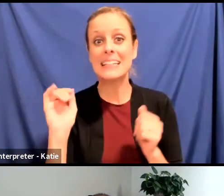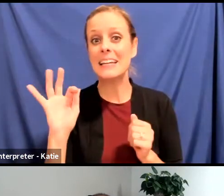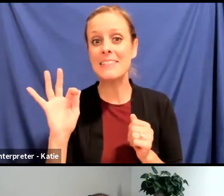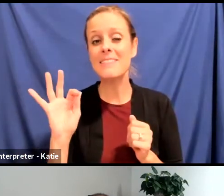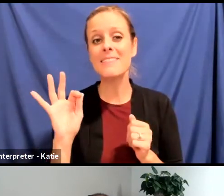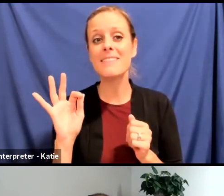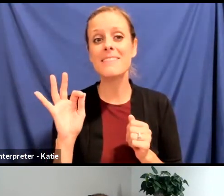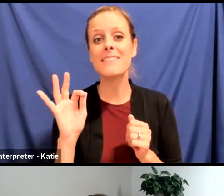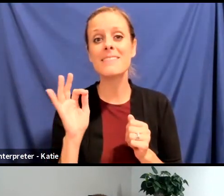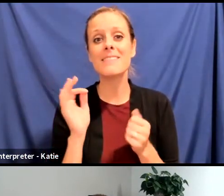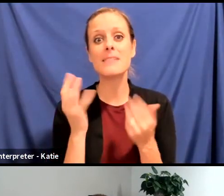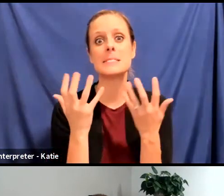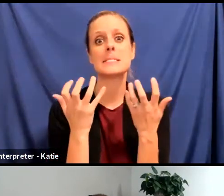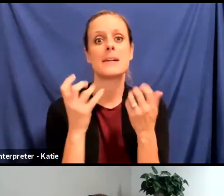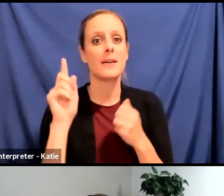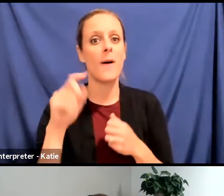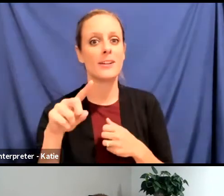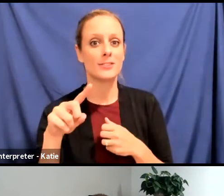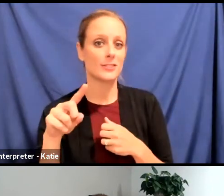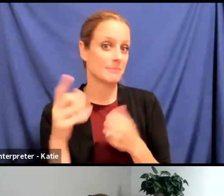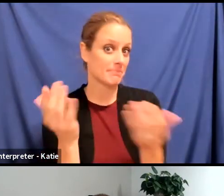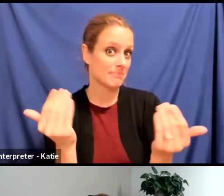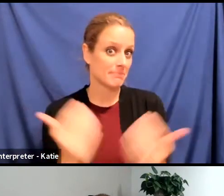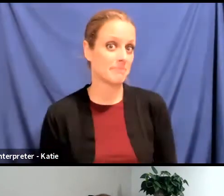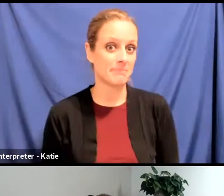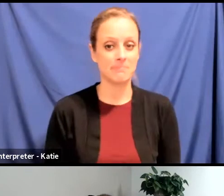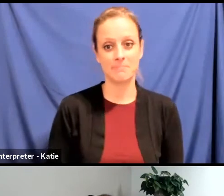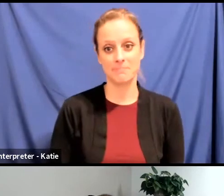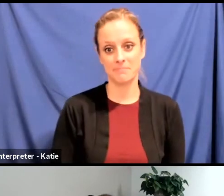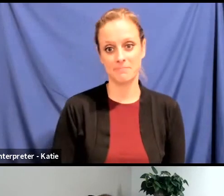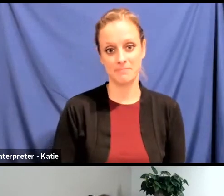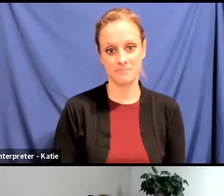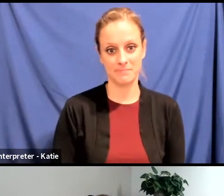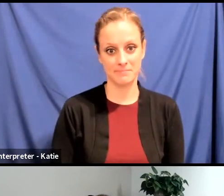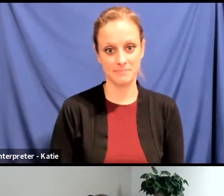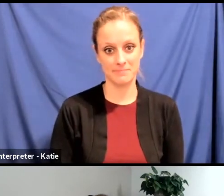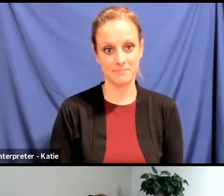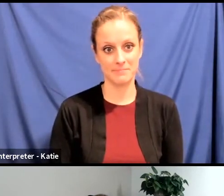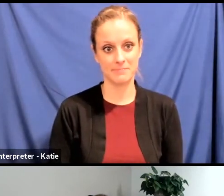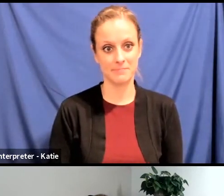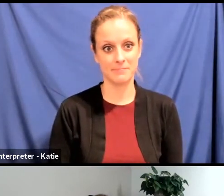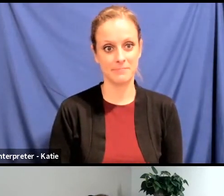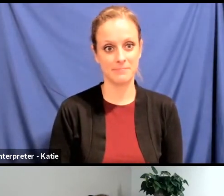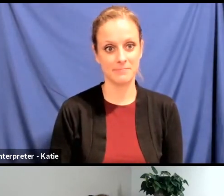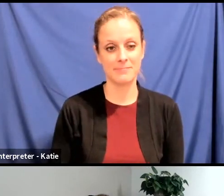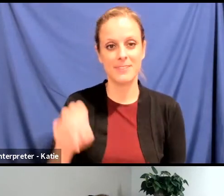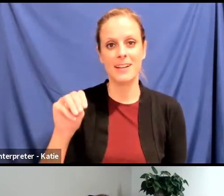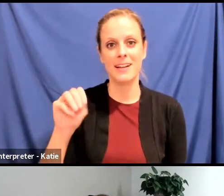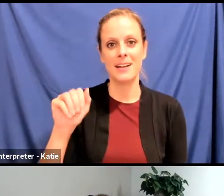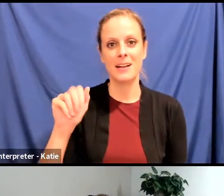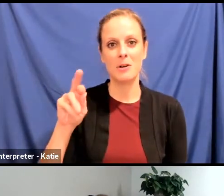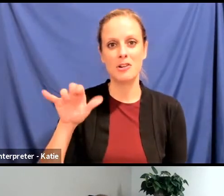an outstanding question that someone really wants to ask. Will you come back to the next CAG?